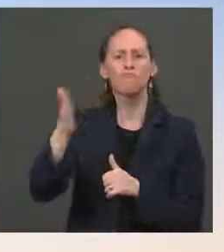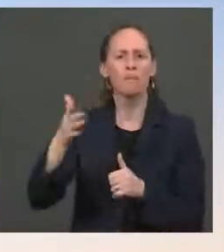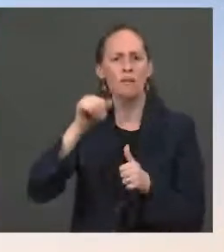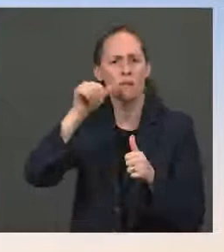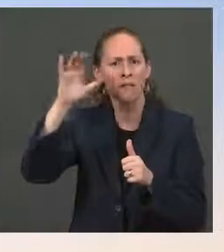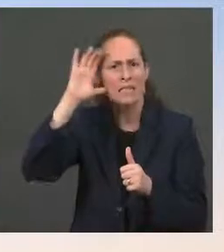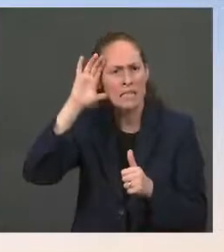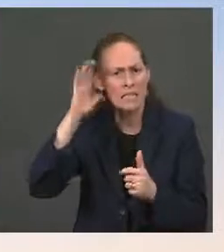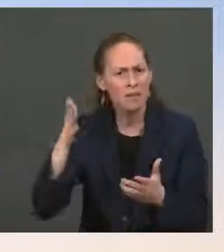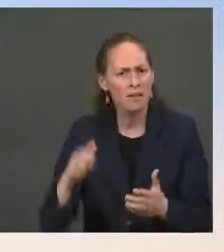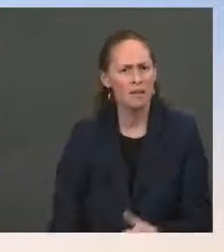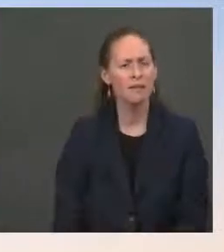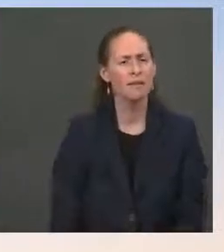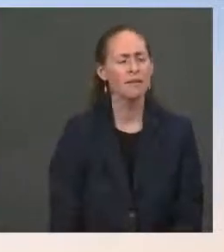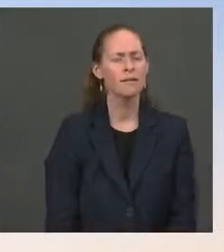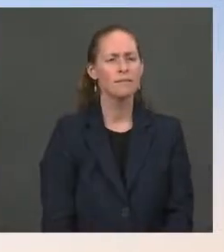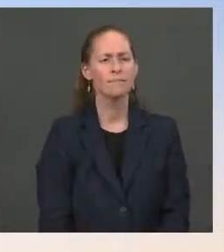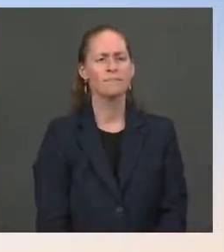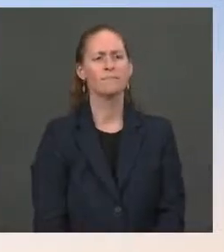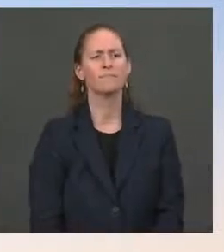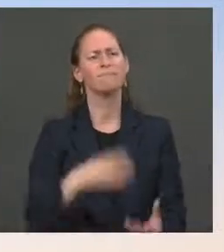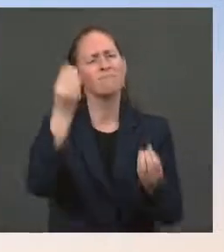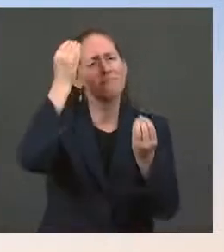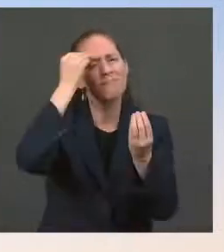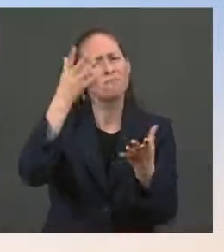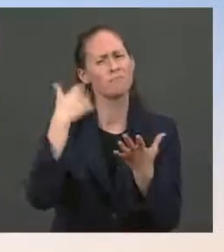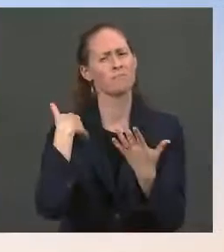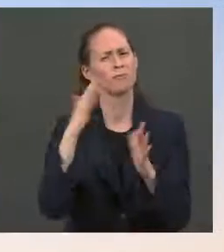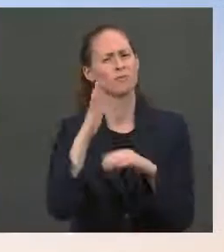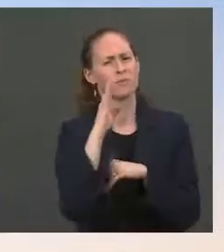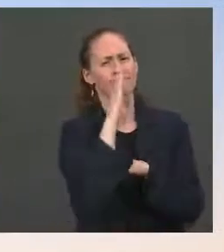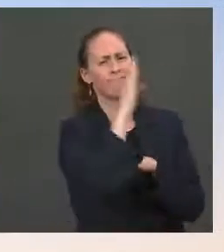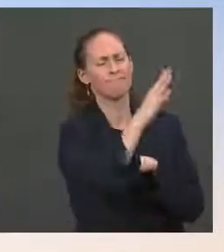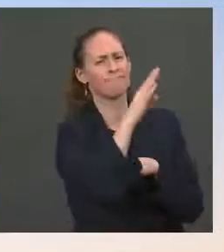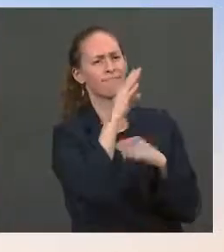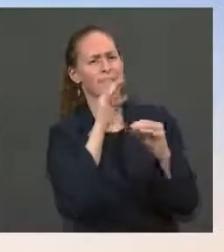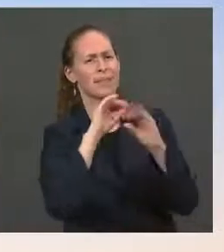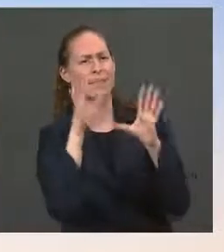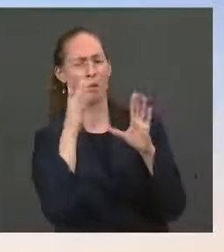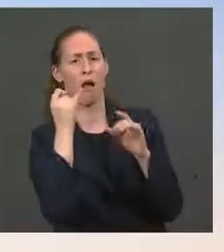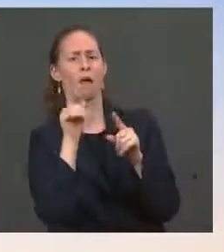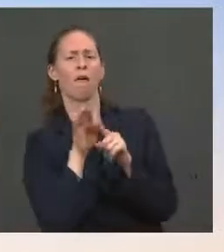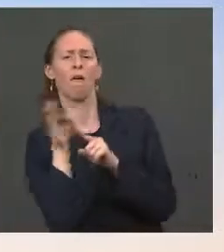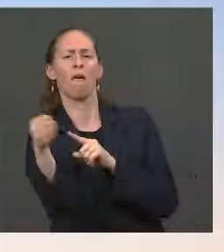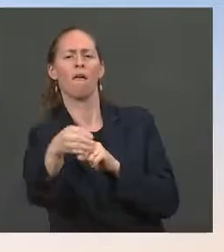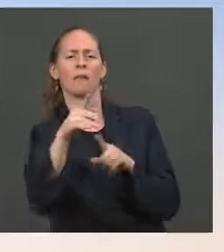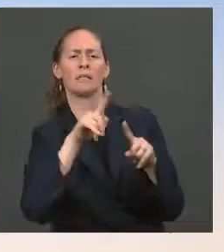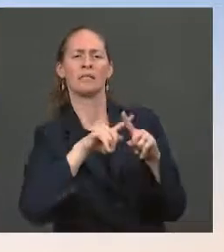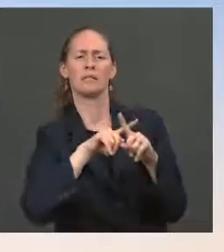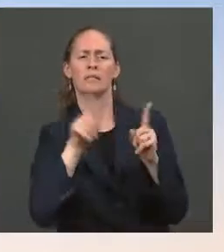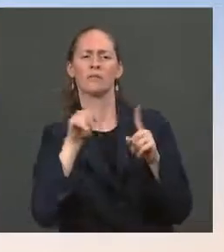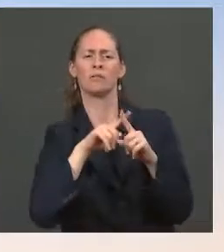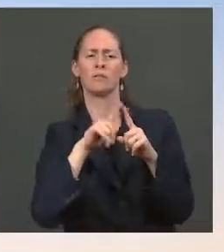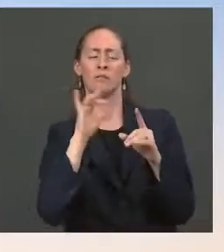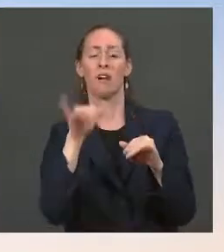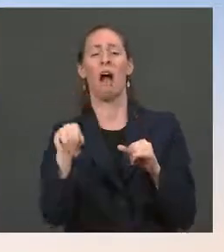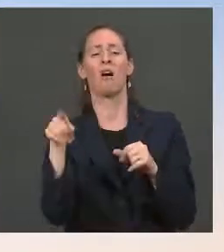privately, conveying clear messages through diplomatic channels, and that's probably the appropriate place for